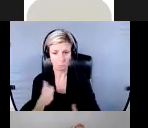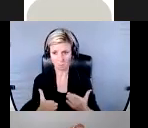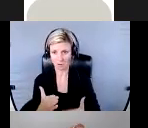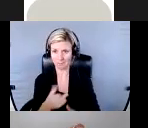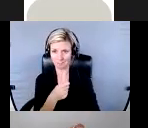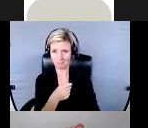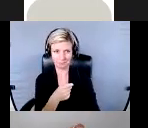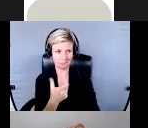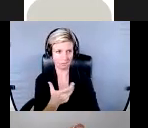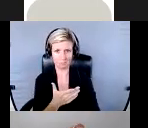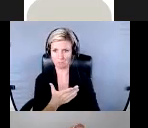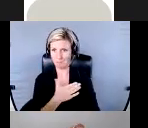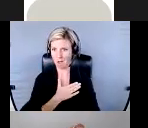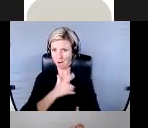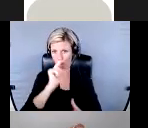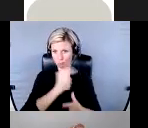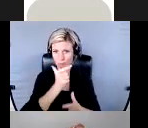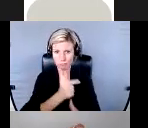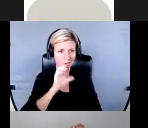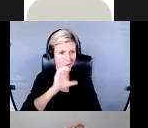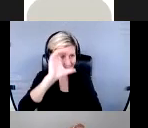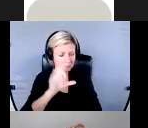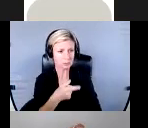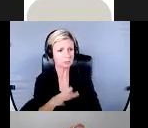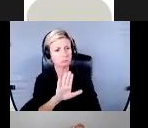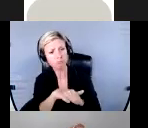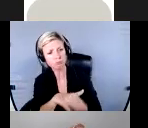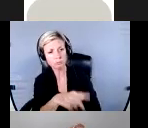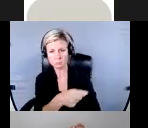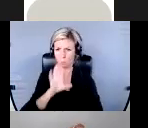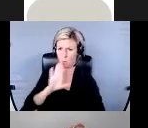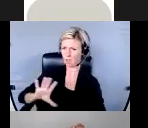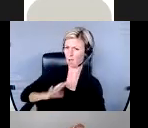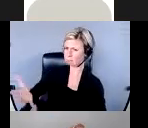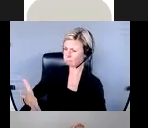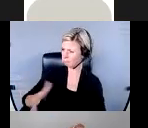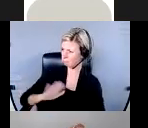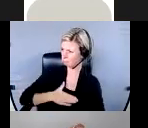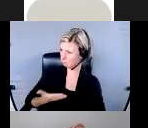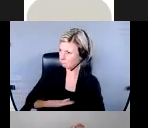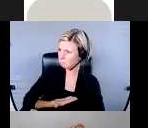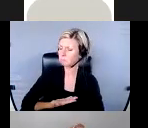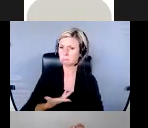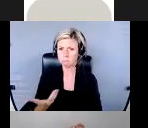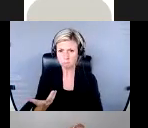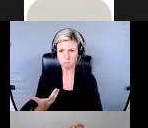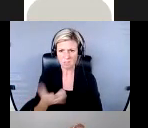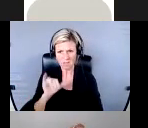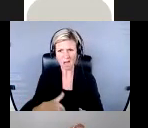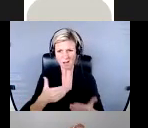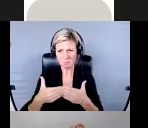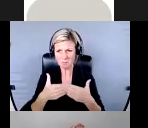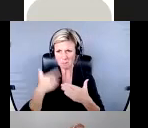cousin, you may be very upset, and I would have to have a space to have conversation about